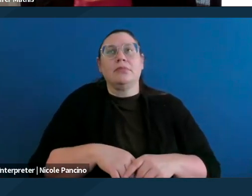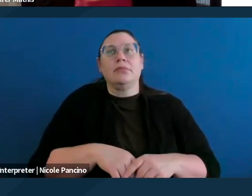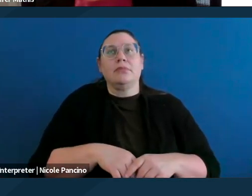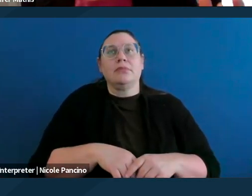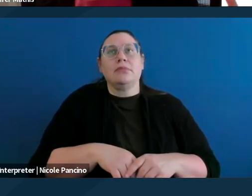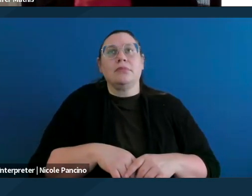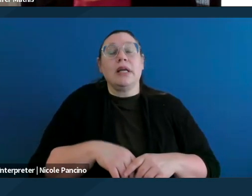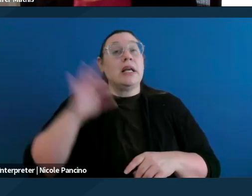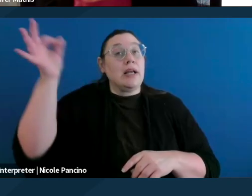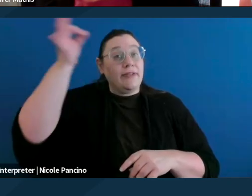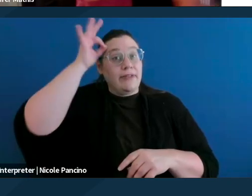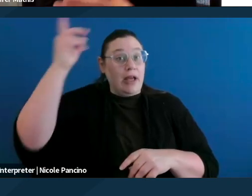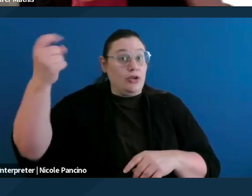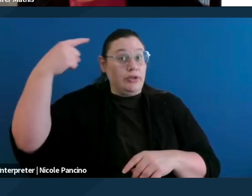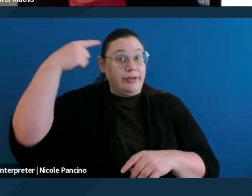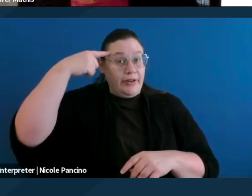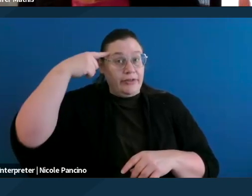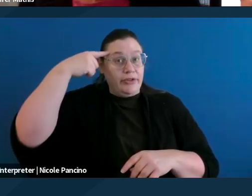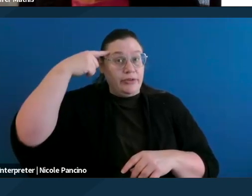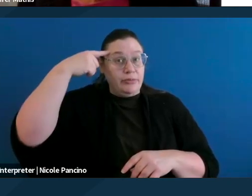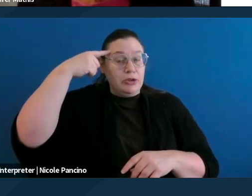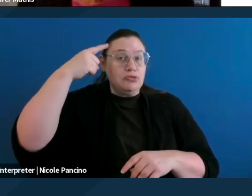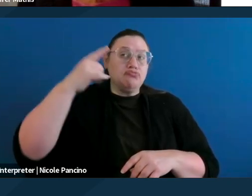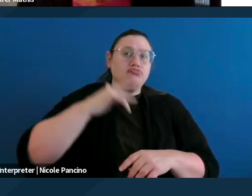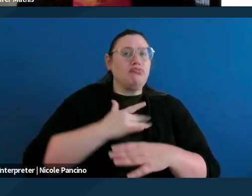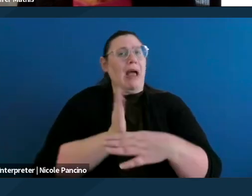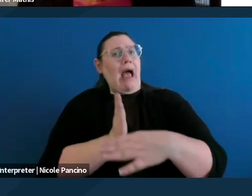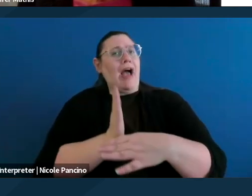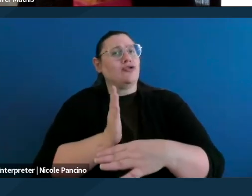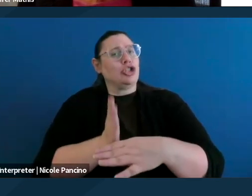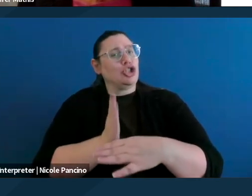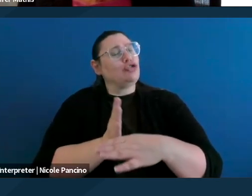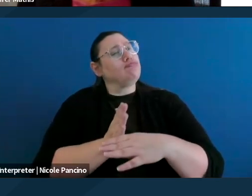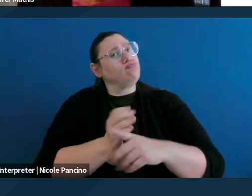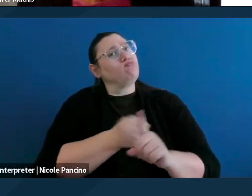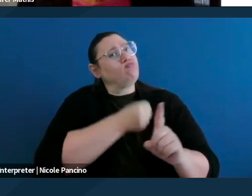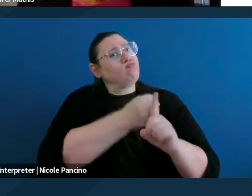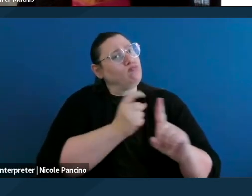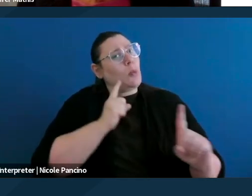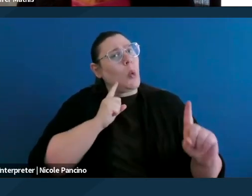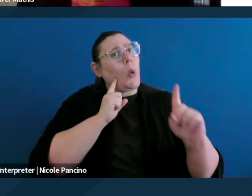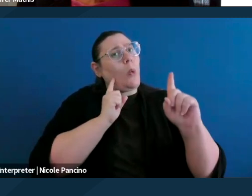the federal government was meeting, on average, was meeting that goal of